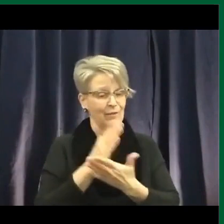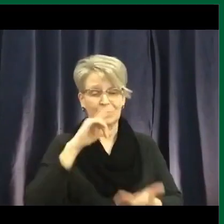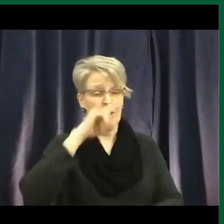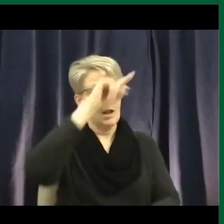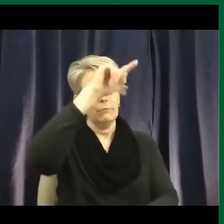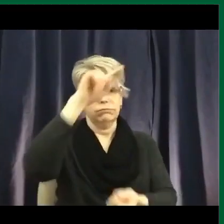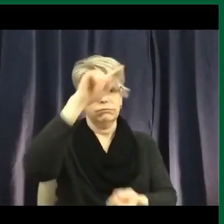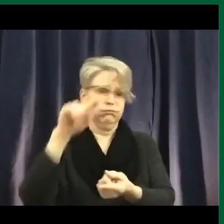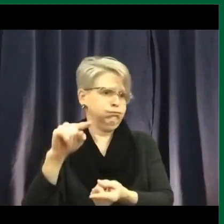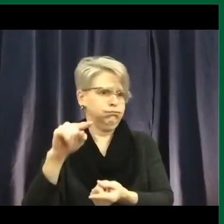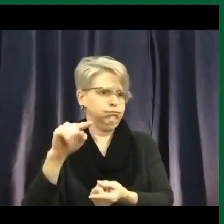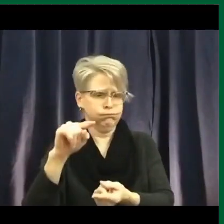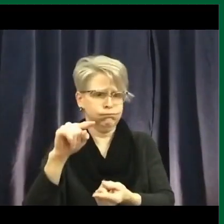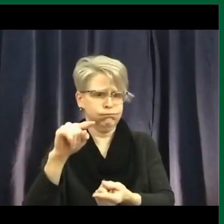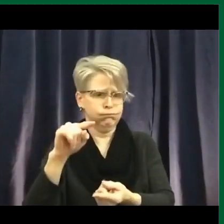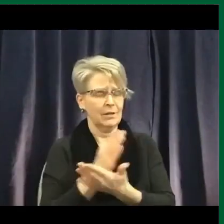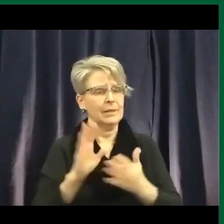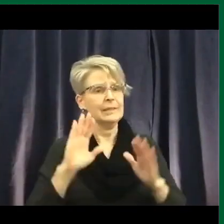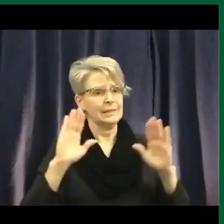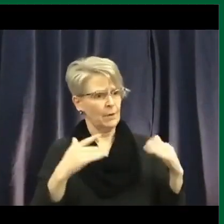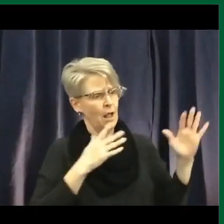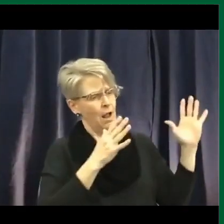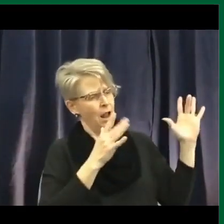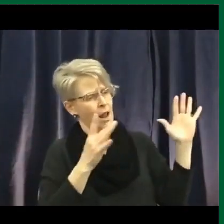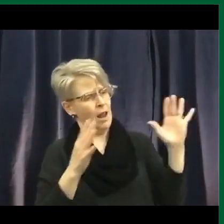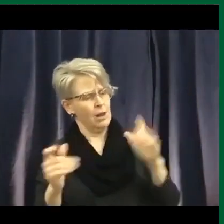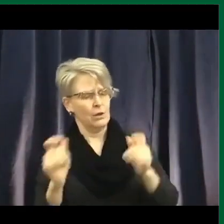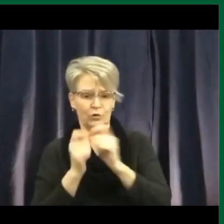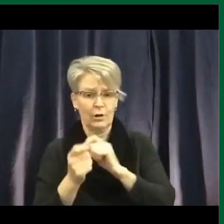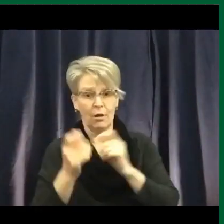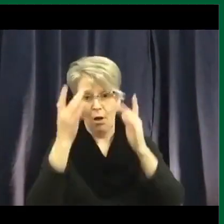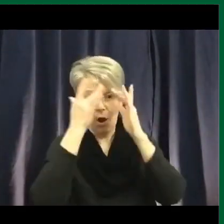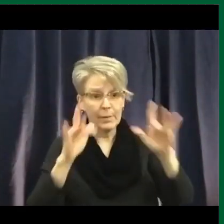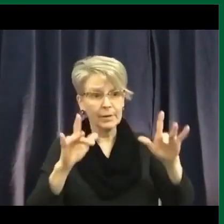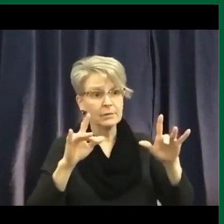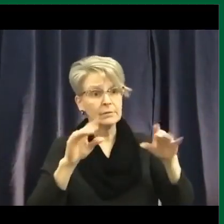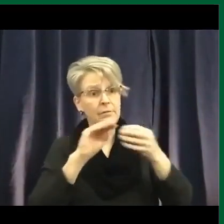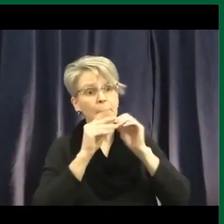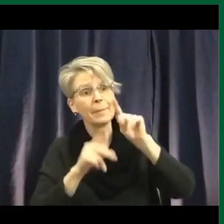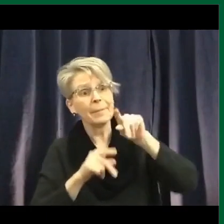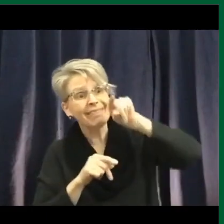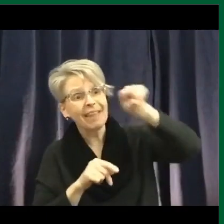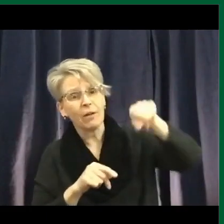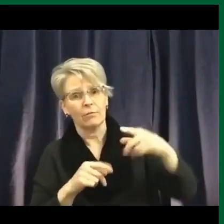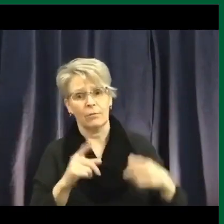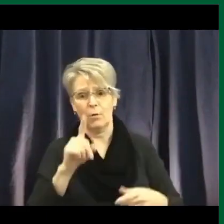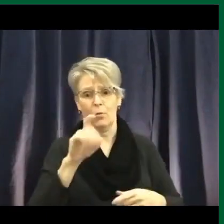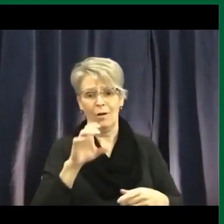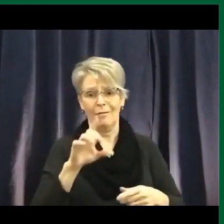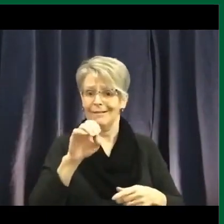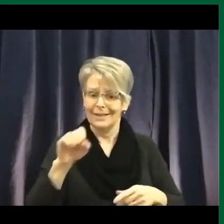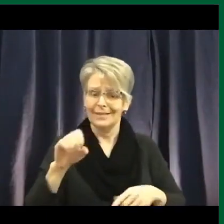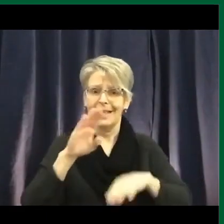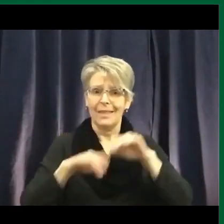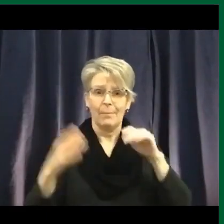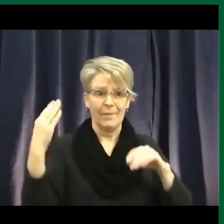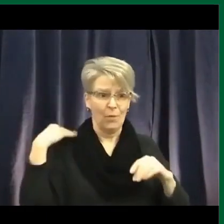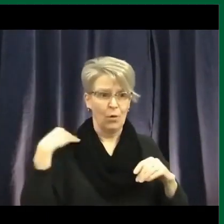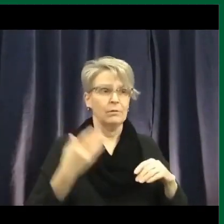We have a trajectory where our hospitalizations are down about 100 less than where they were at our peak.